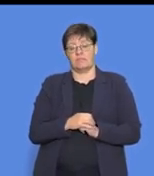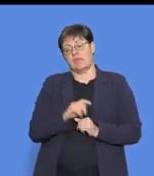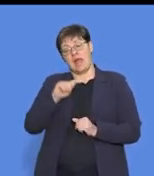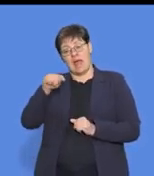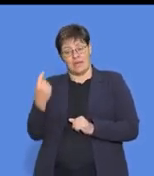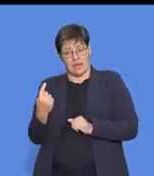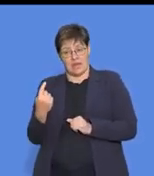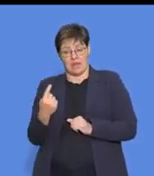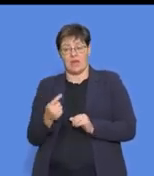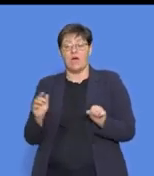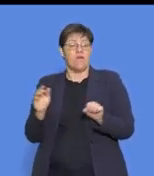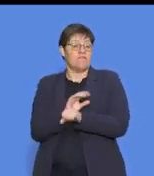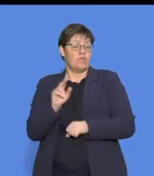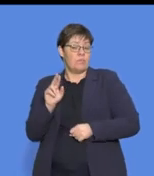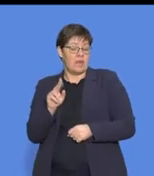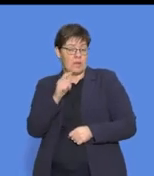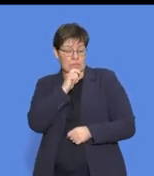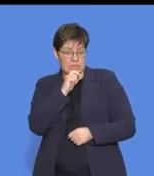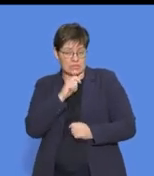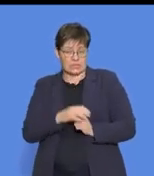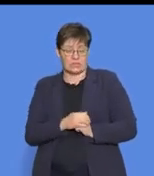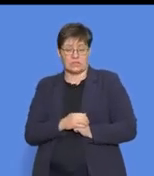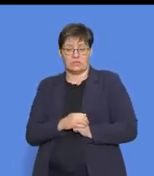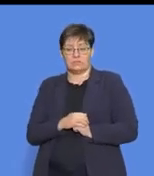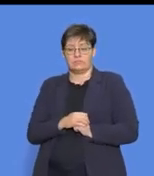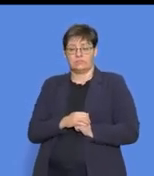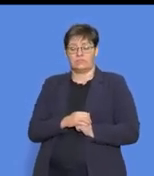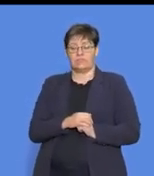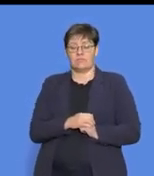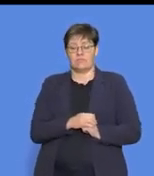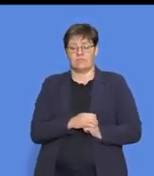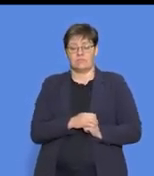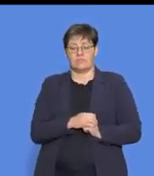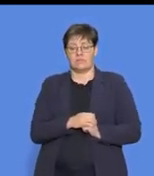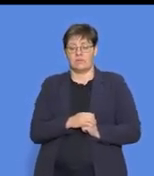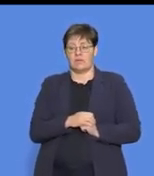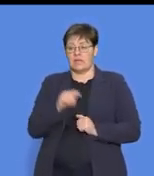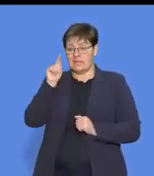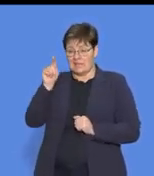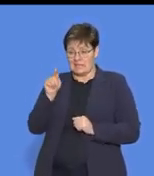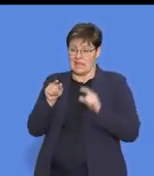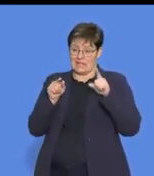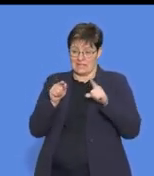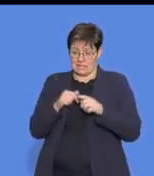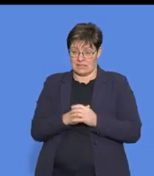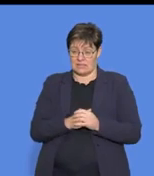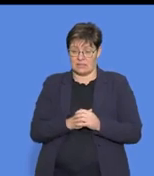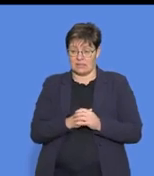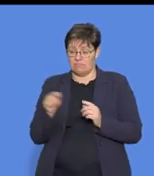Okay, and then the other pair, the full pair we're going to be using, is this one and that one.